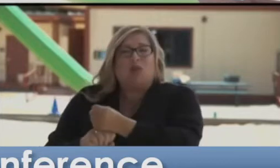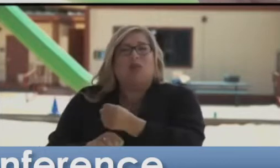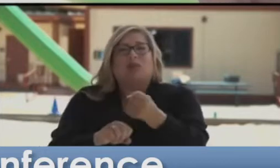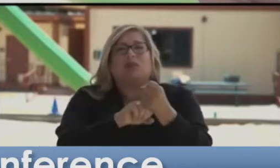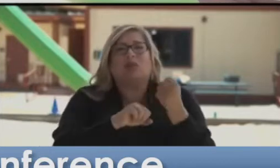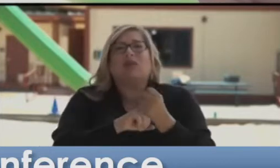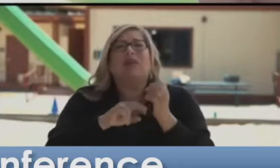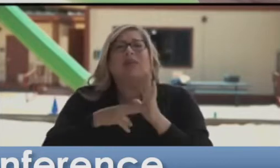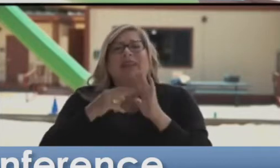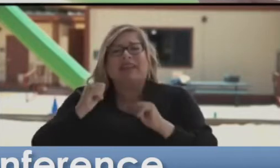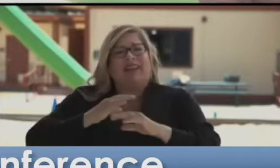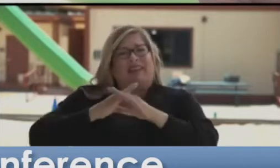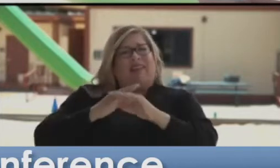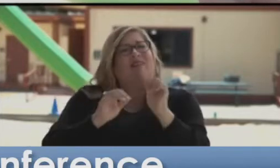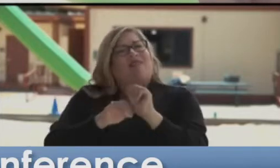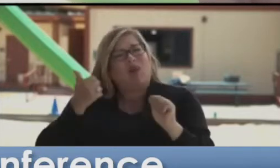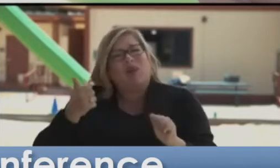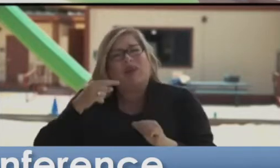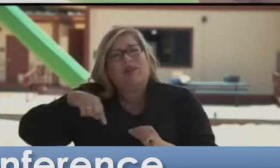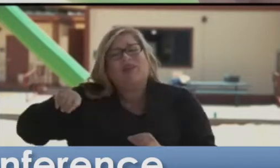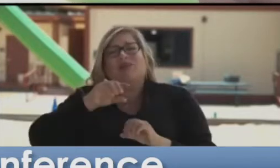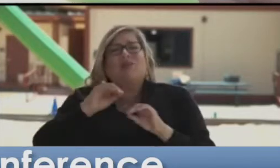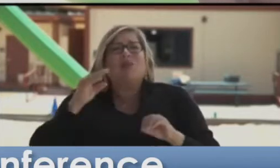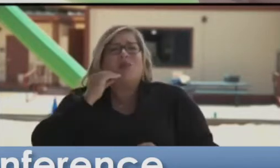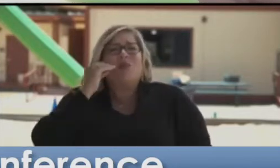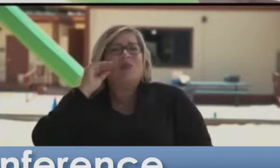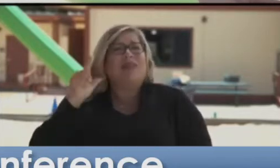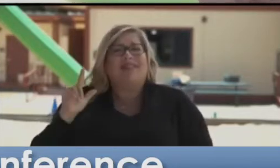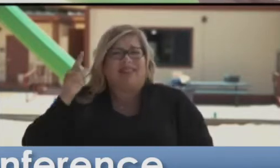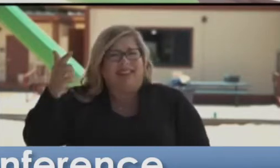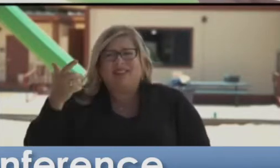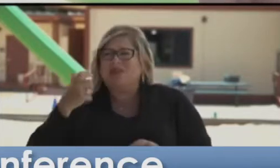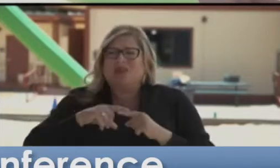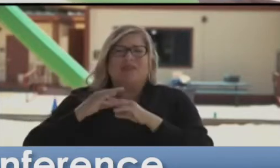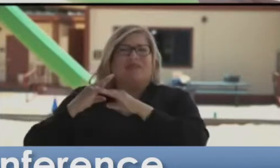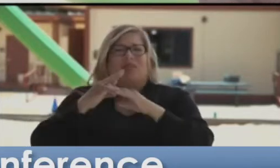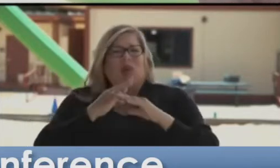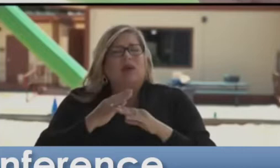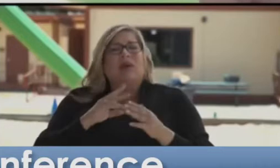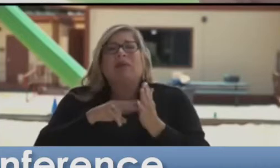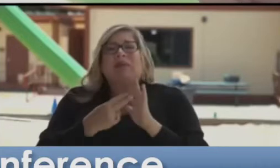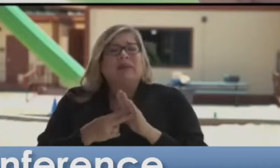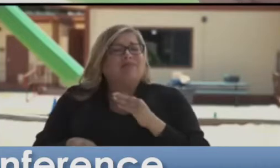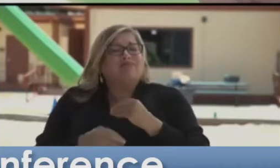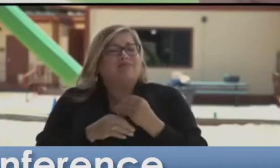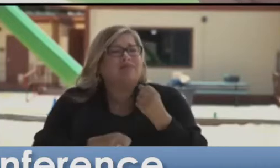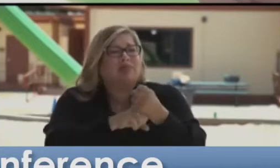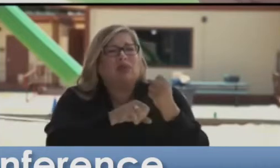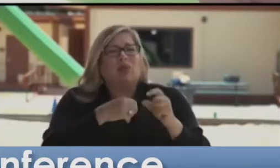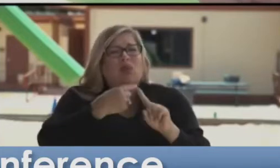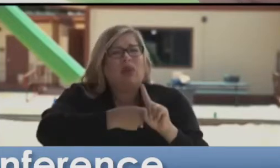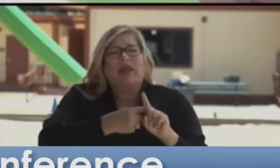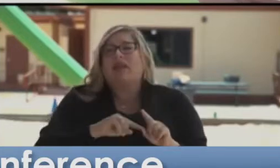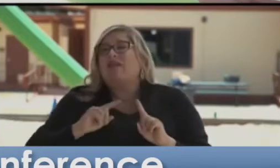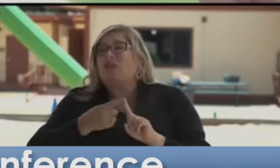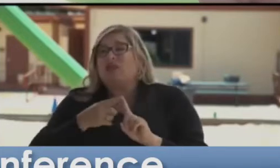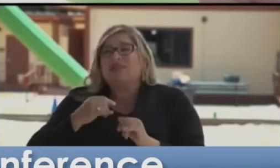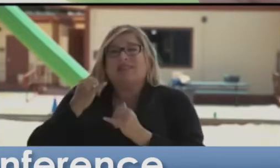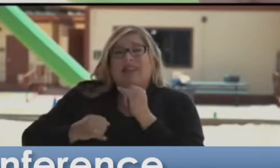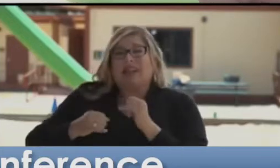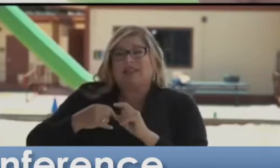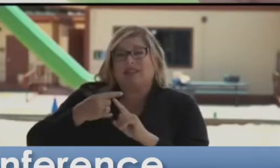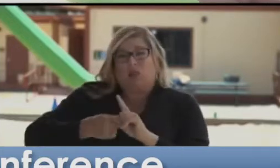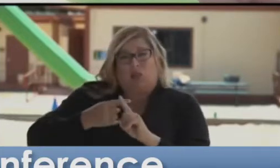prevent homelessness in the first place, to provide those supplemental rent payments, to provide first and last month's rent, to provide those